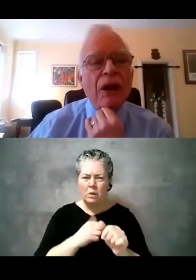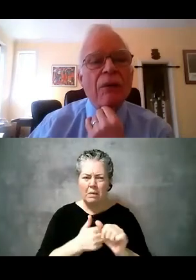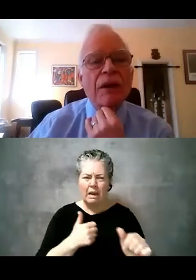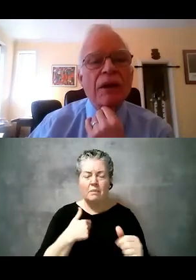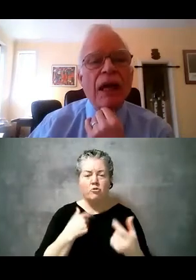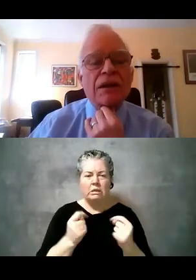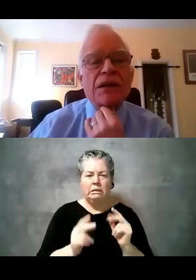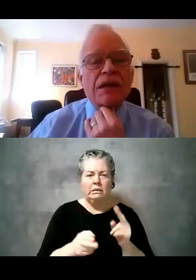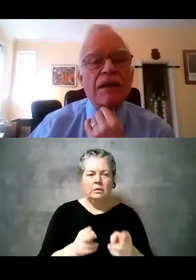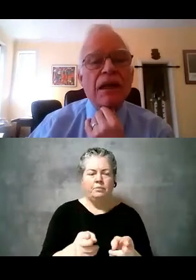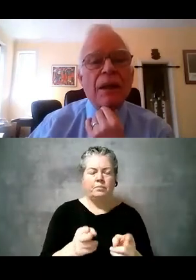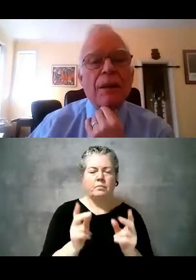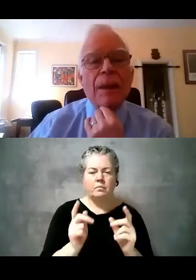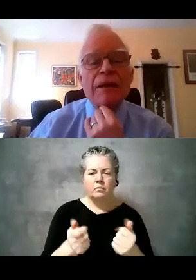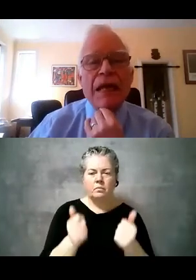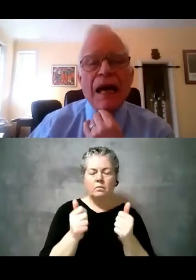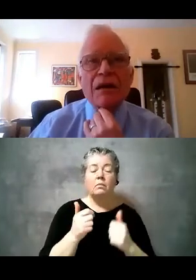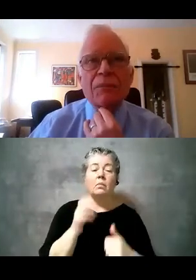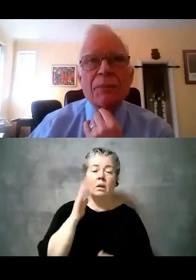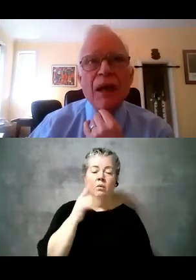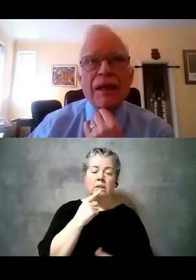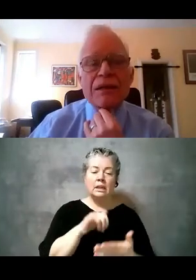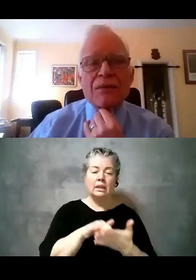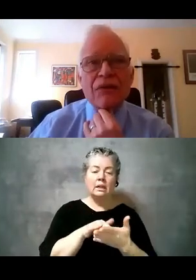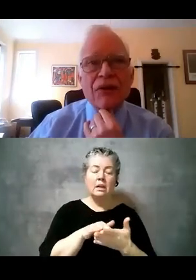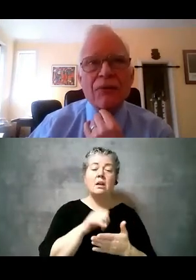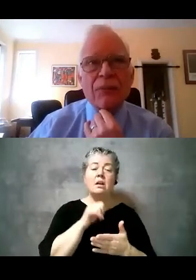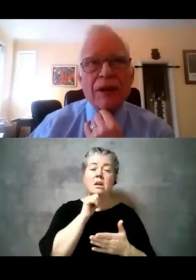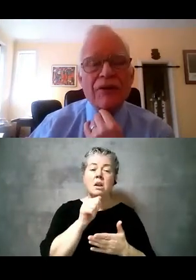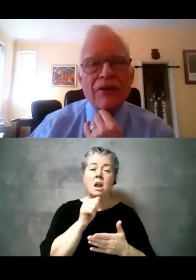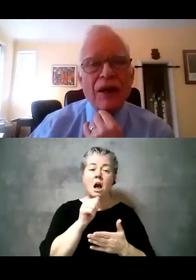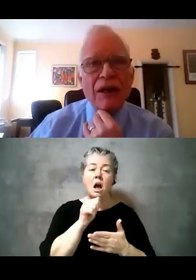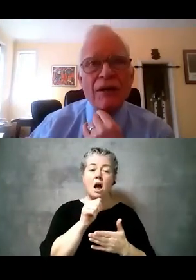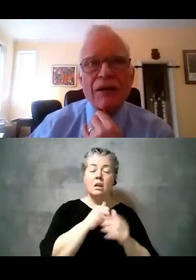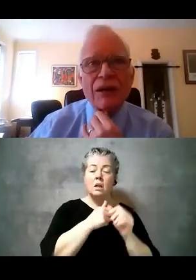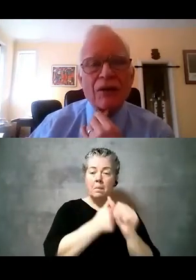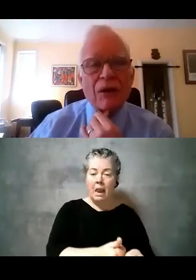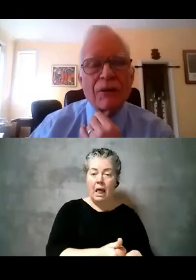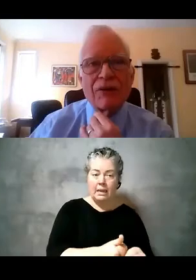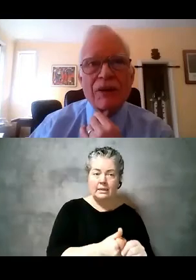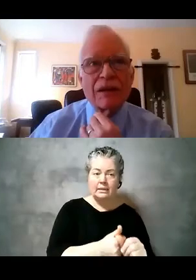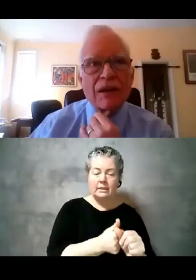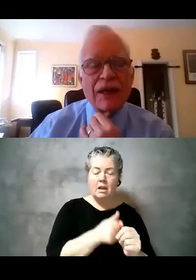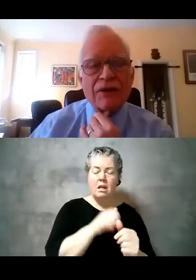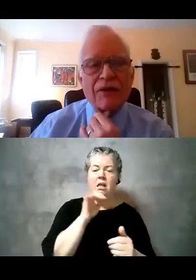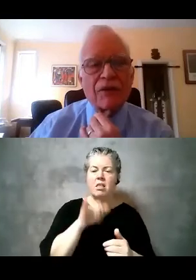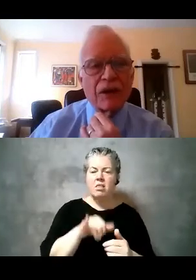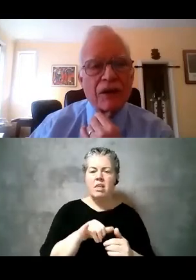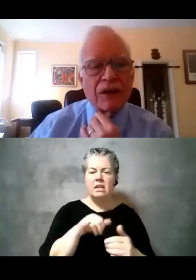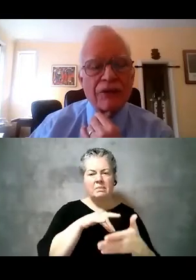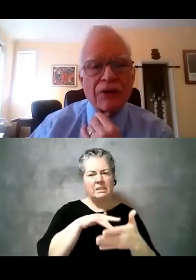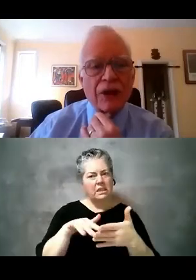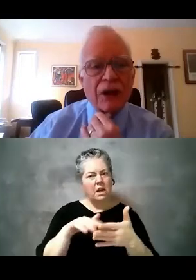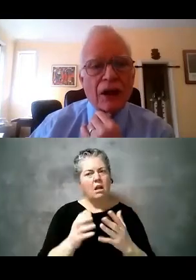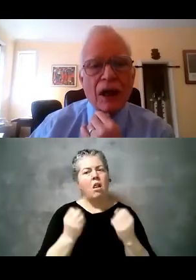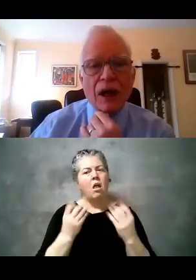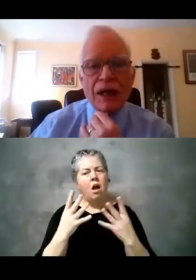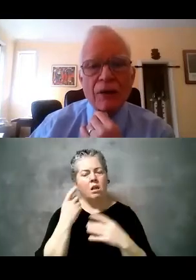this quickly. I'll just say that non-compliance, which has been studied enormously in the last 15